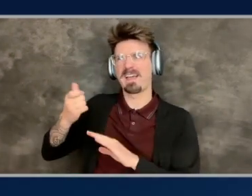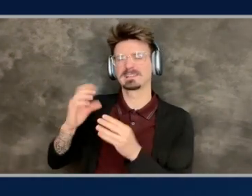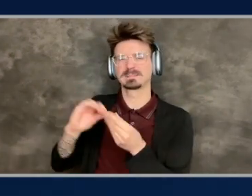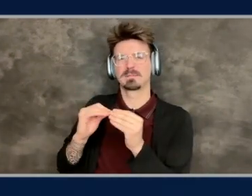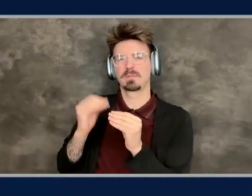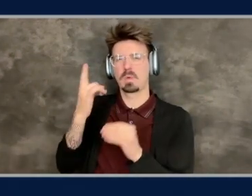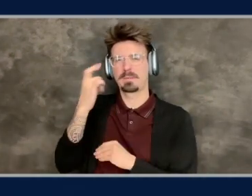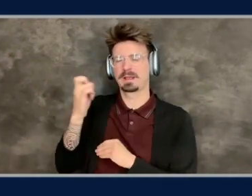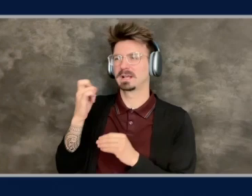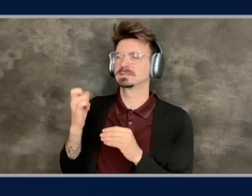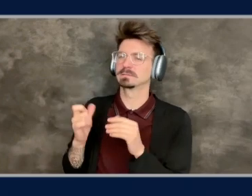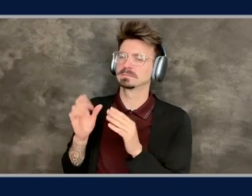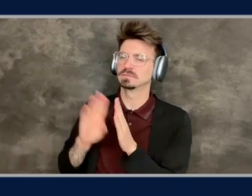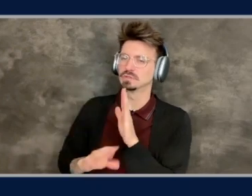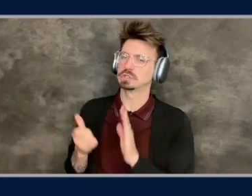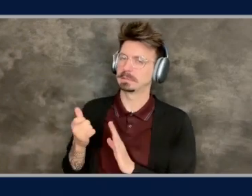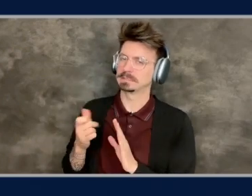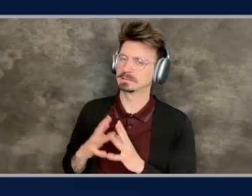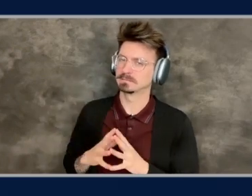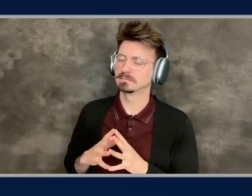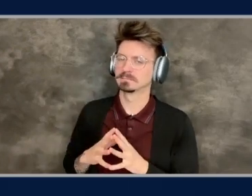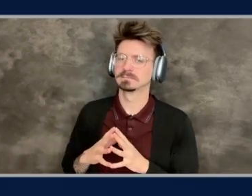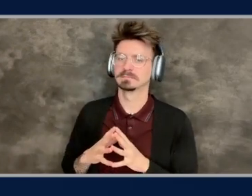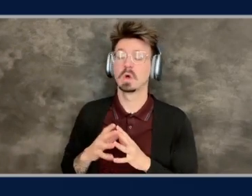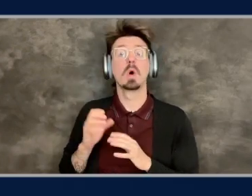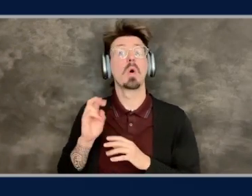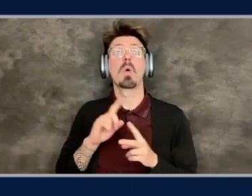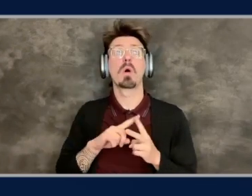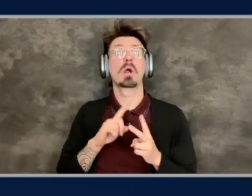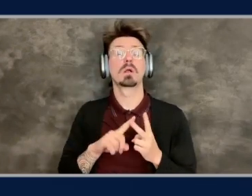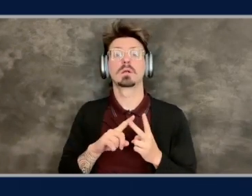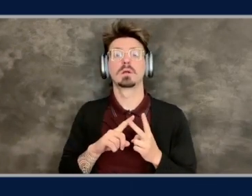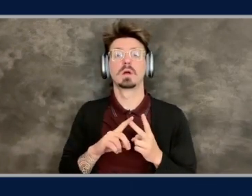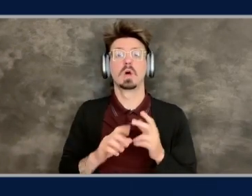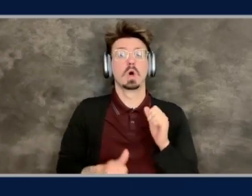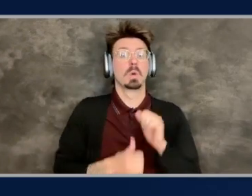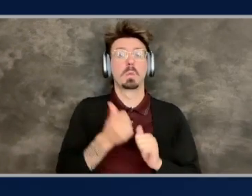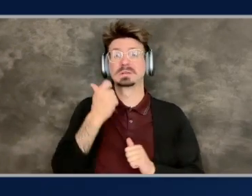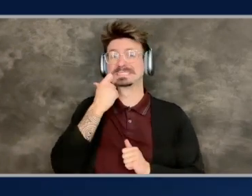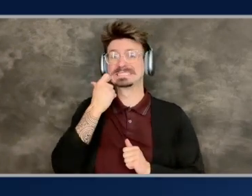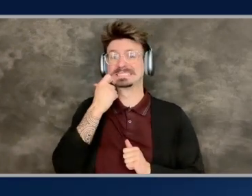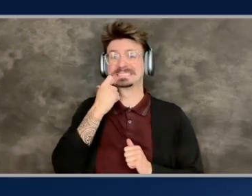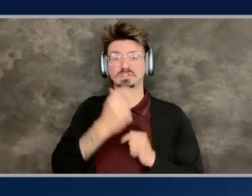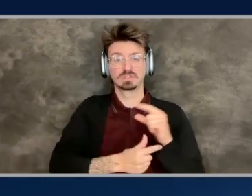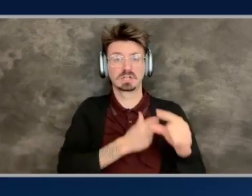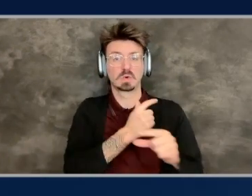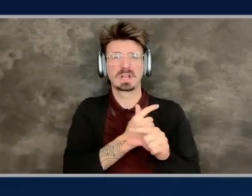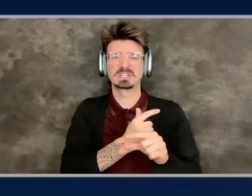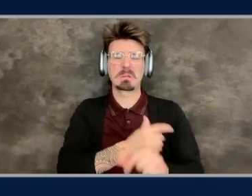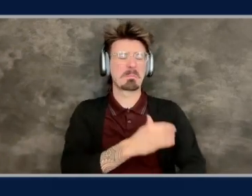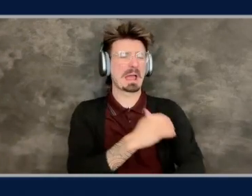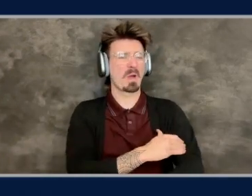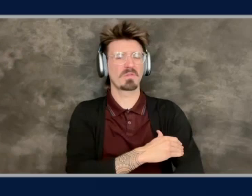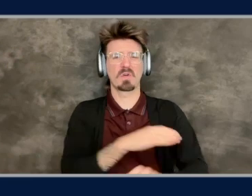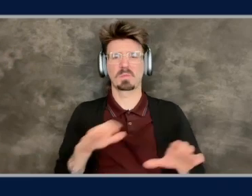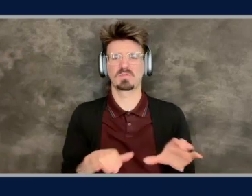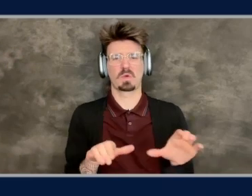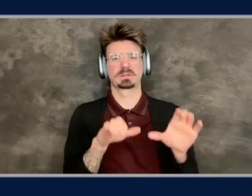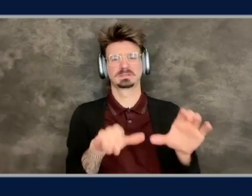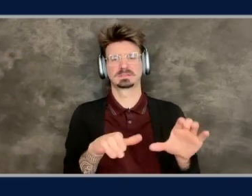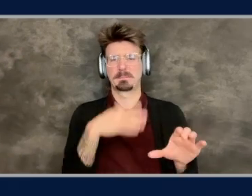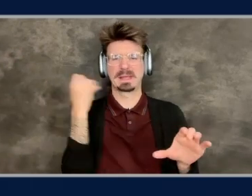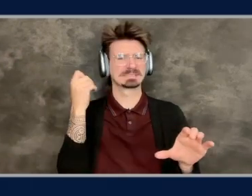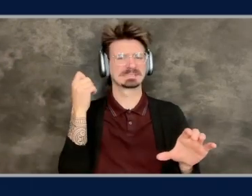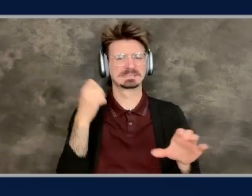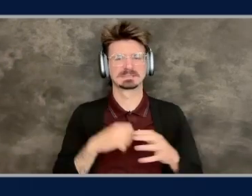Yeah. Or they usually are the most recent generation and the highest performance. In this case, 8, the most